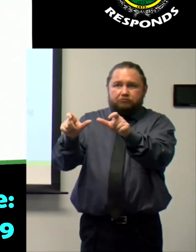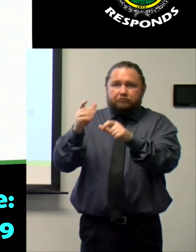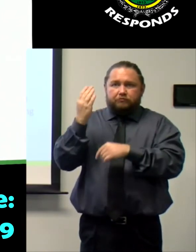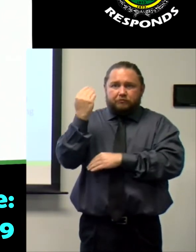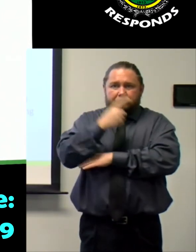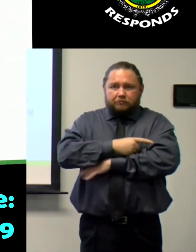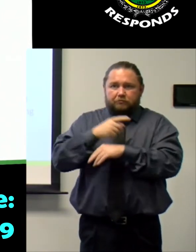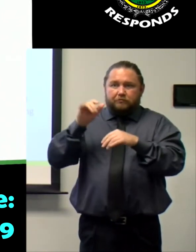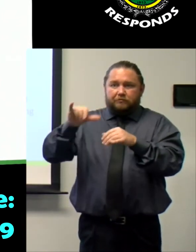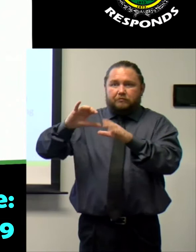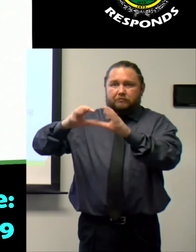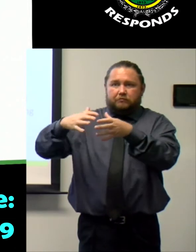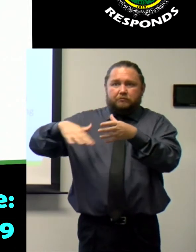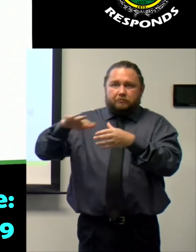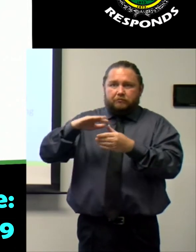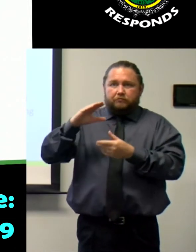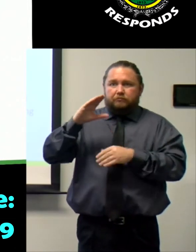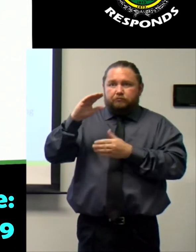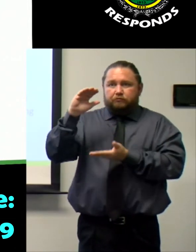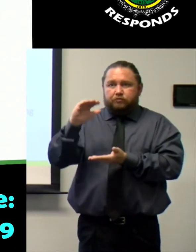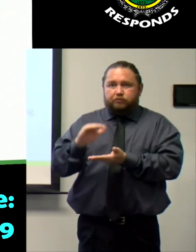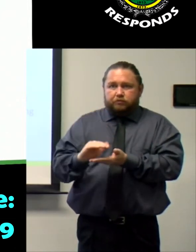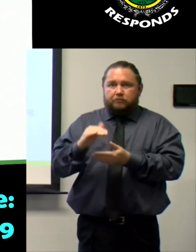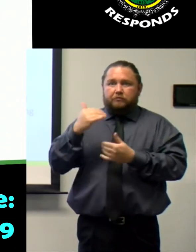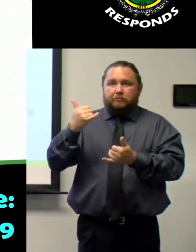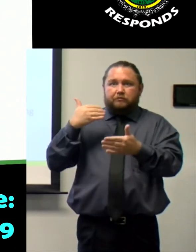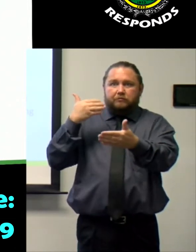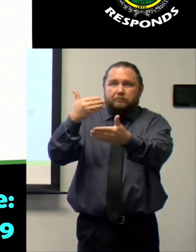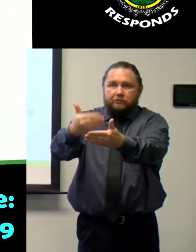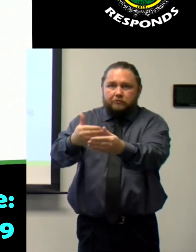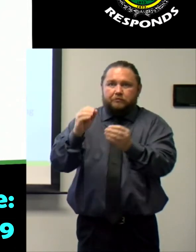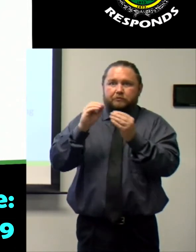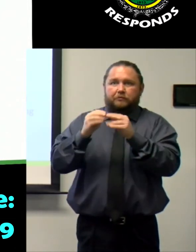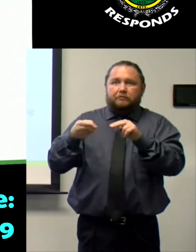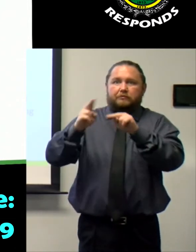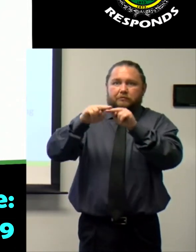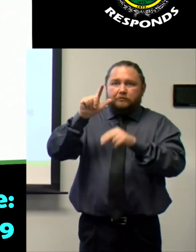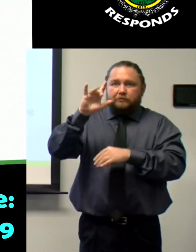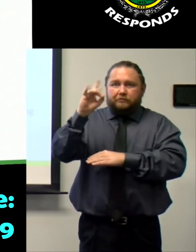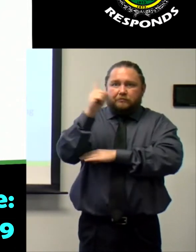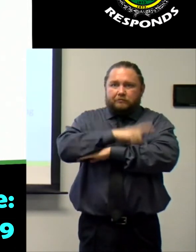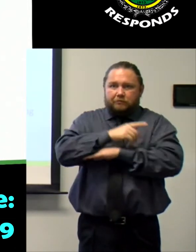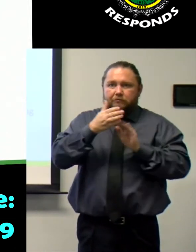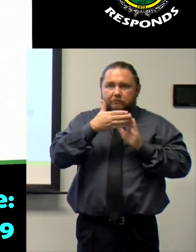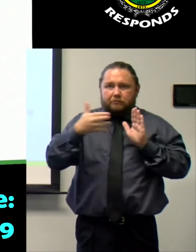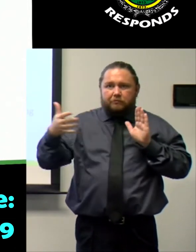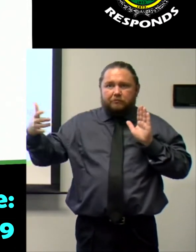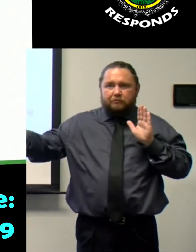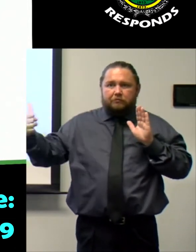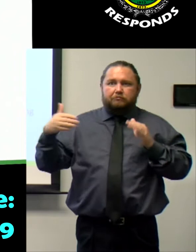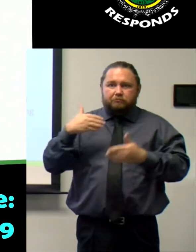14 days, you then enter phase 2, and we are very close to entering phase 2 now.